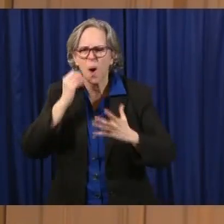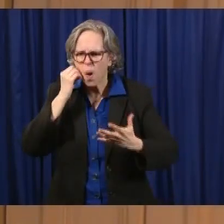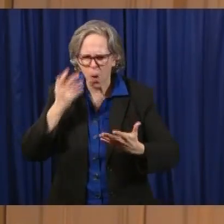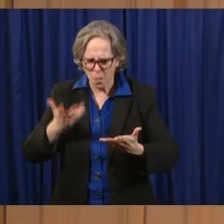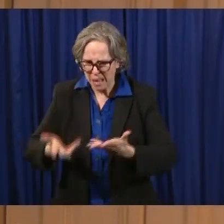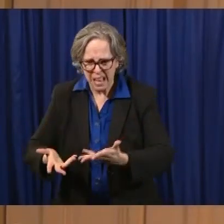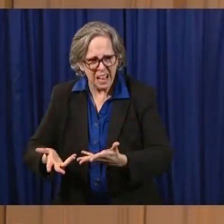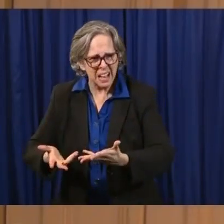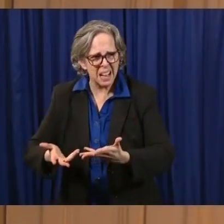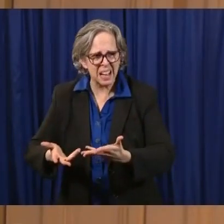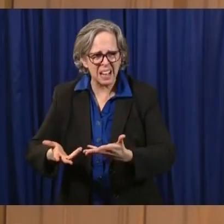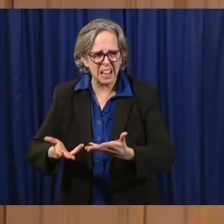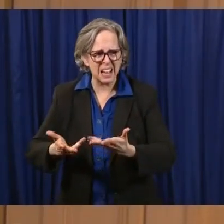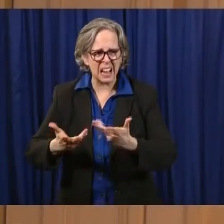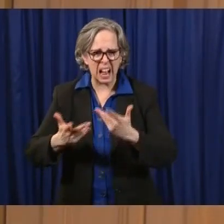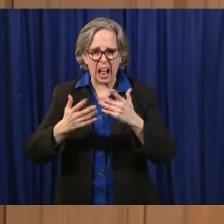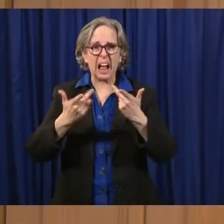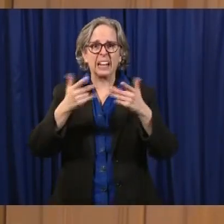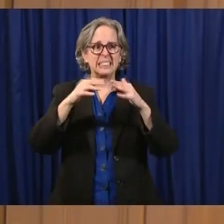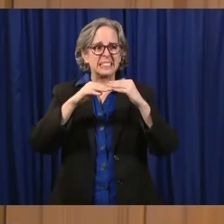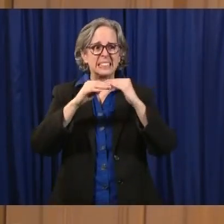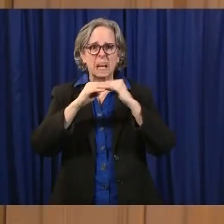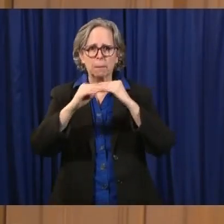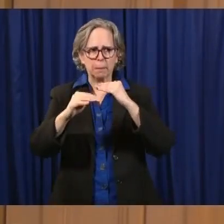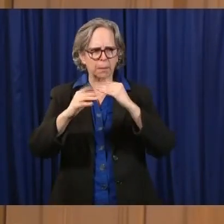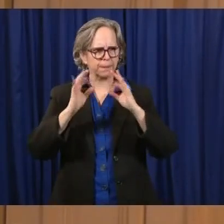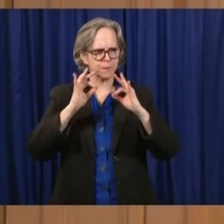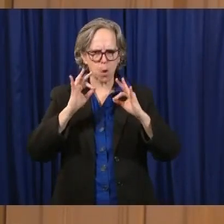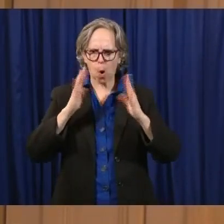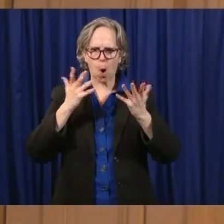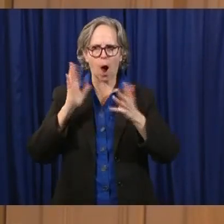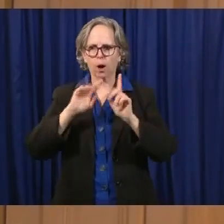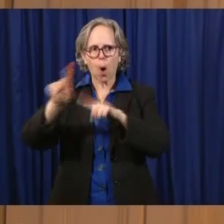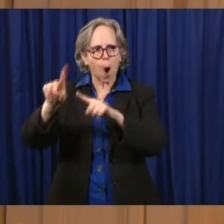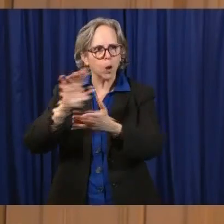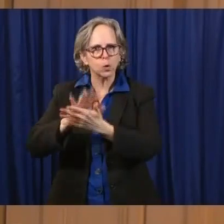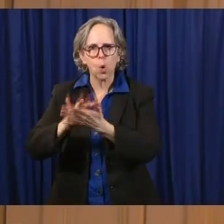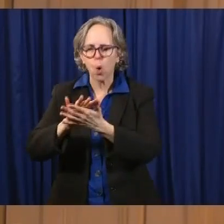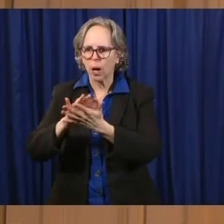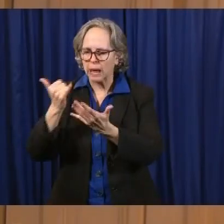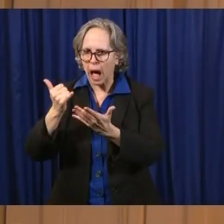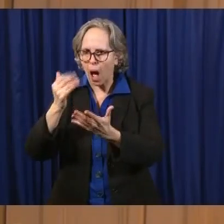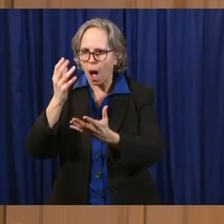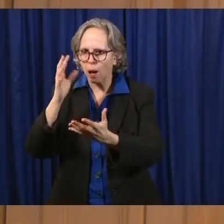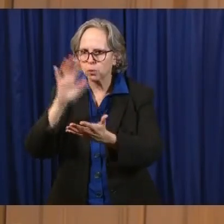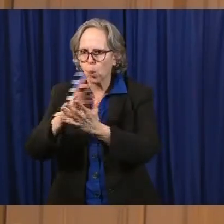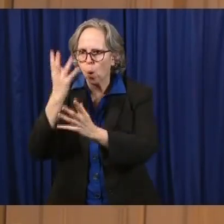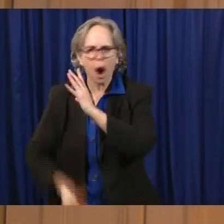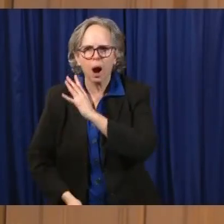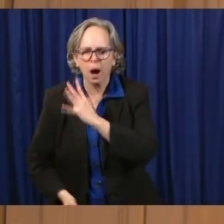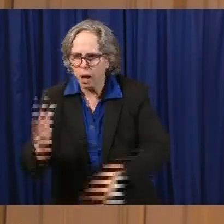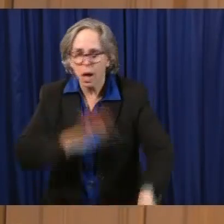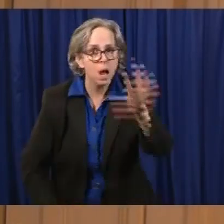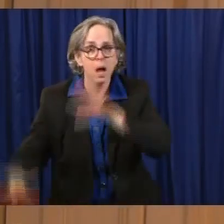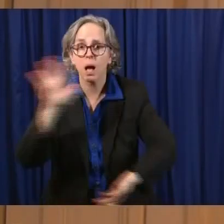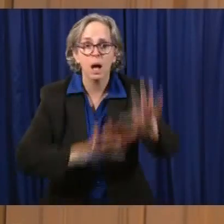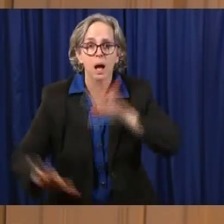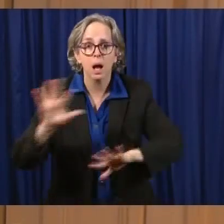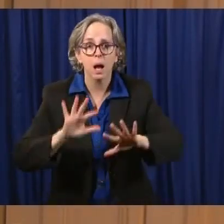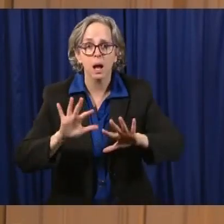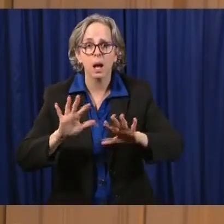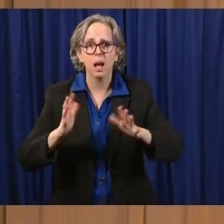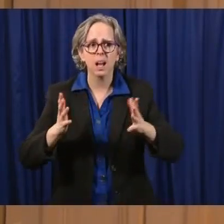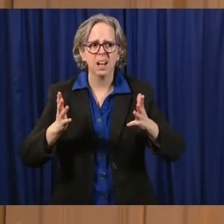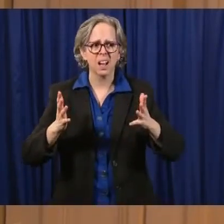that they used to get from school in hard circumstances. So, Molly, I don't have